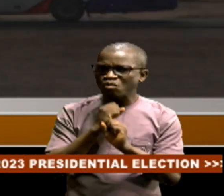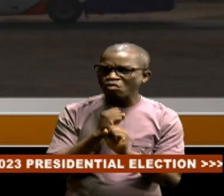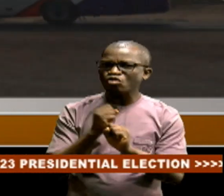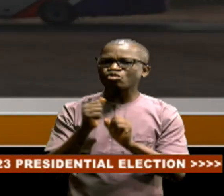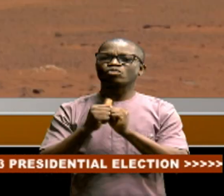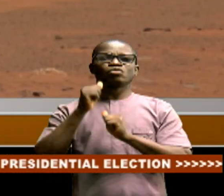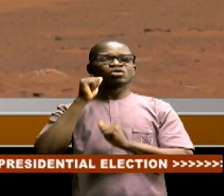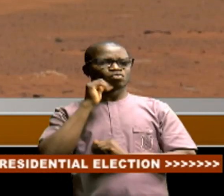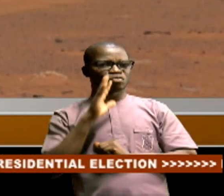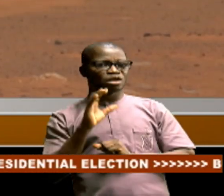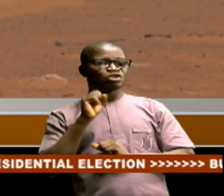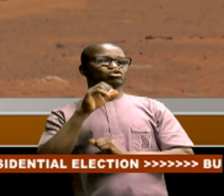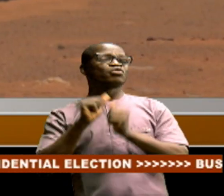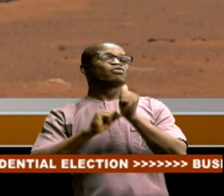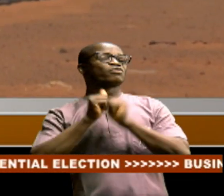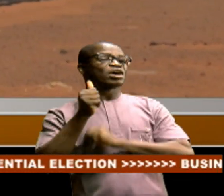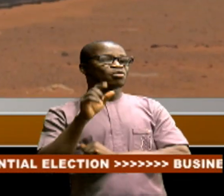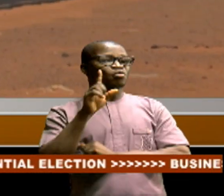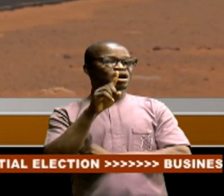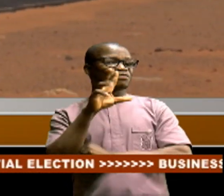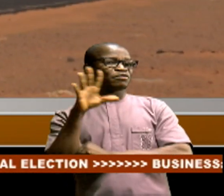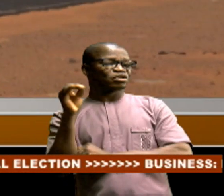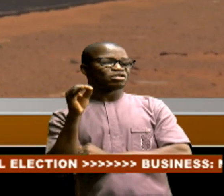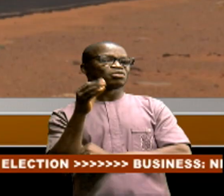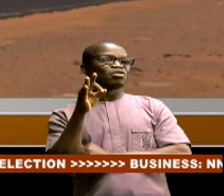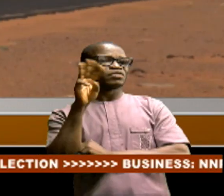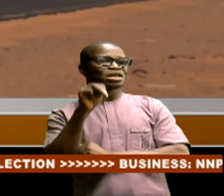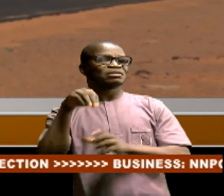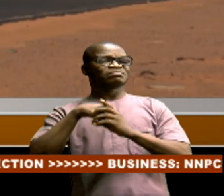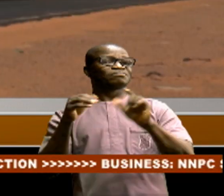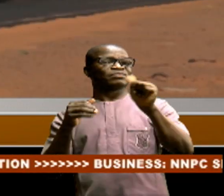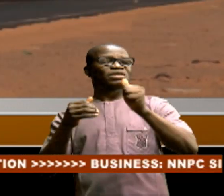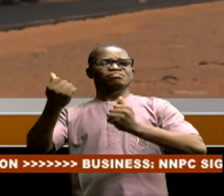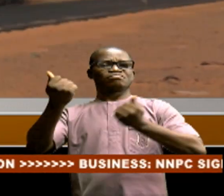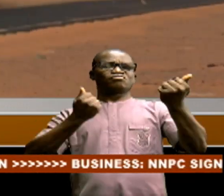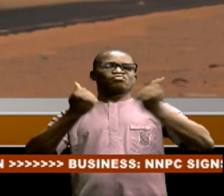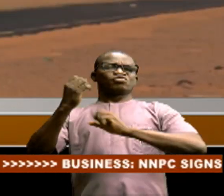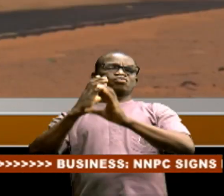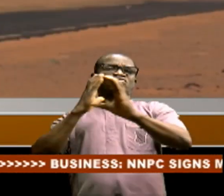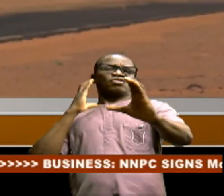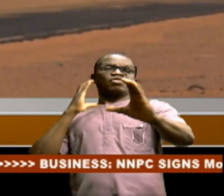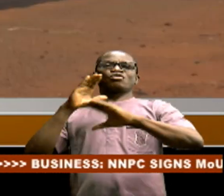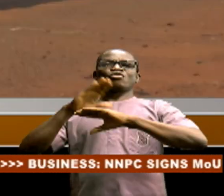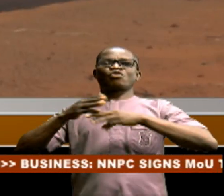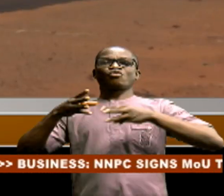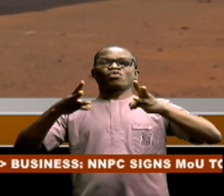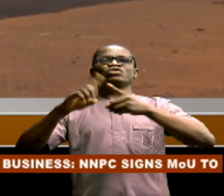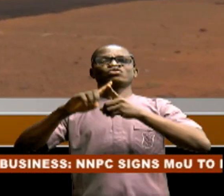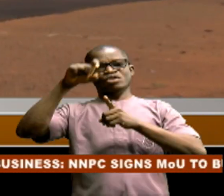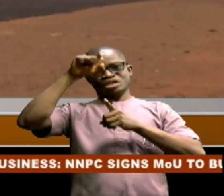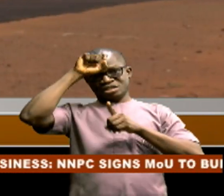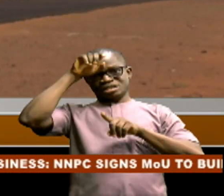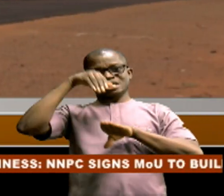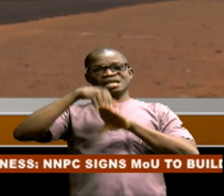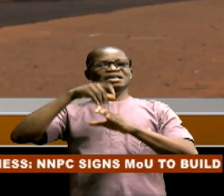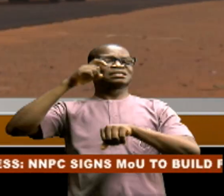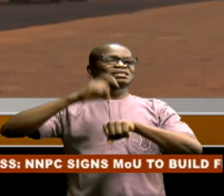So far, 150 of them in 10 buses are already on their way to Egypt, as at the time of this